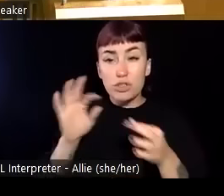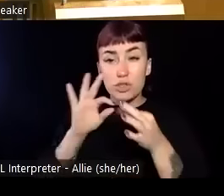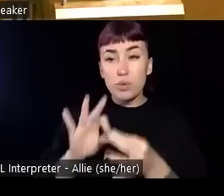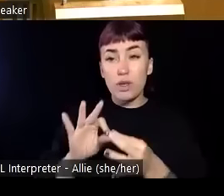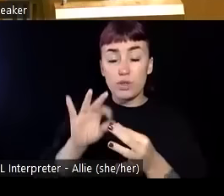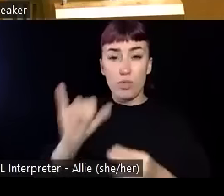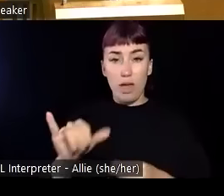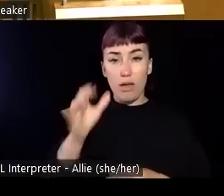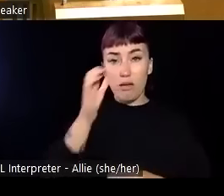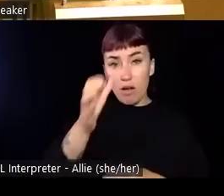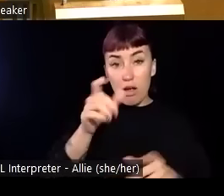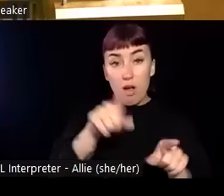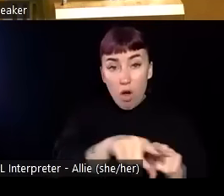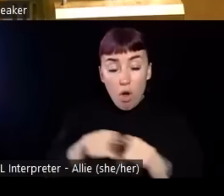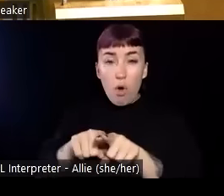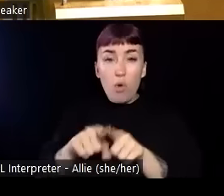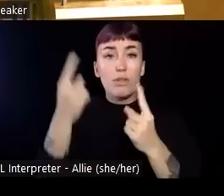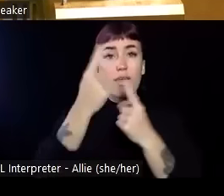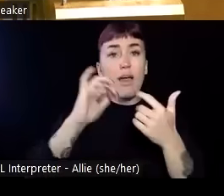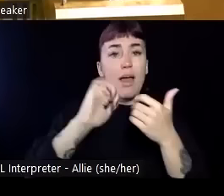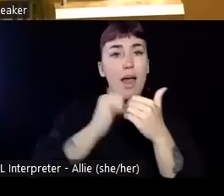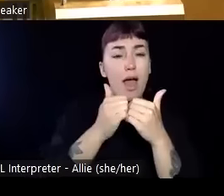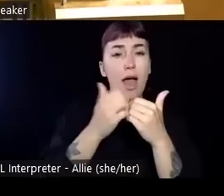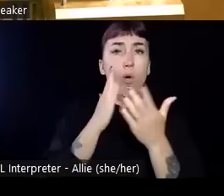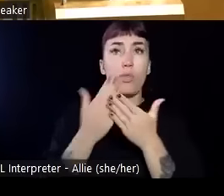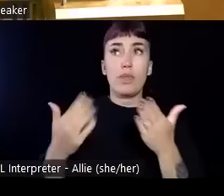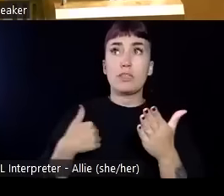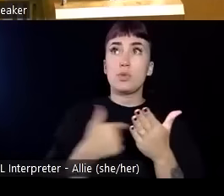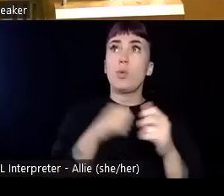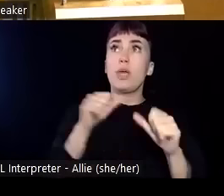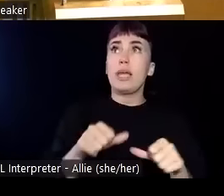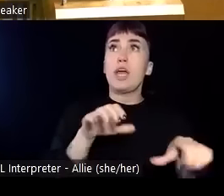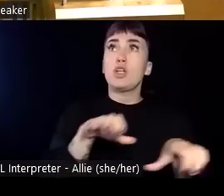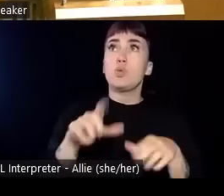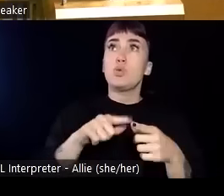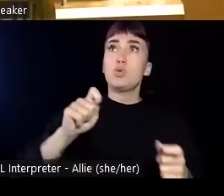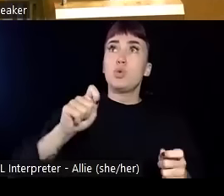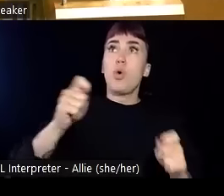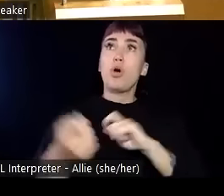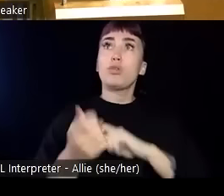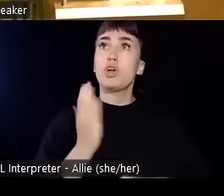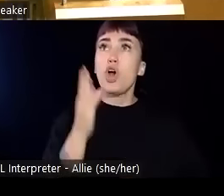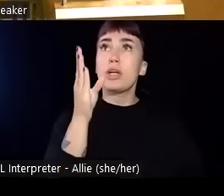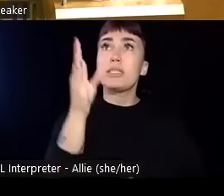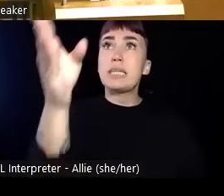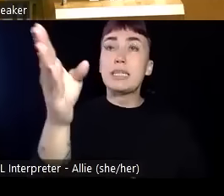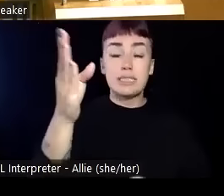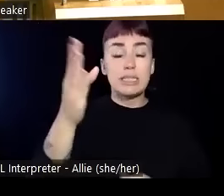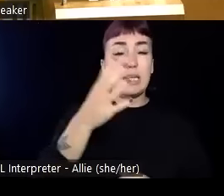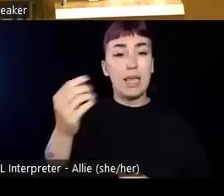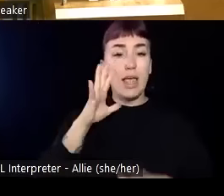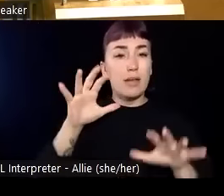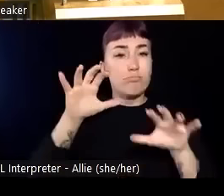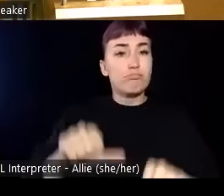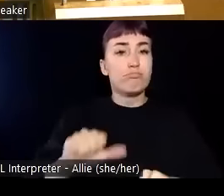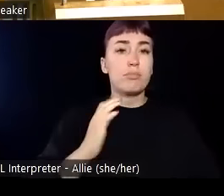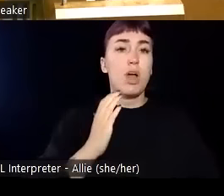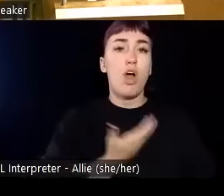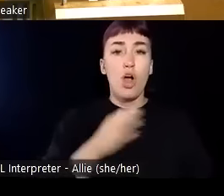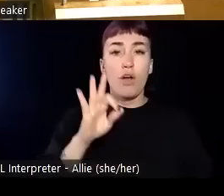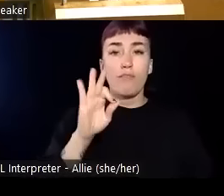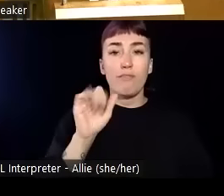as thinking about how it is that, what are the things that we can do to alter our destiny and take control of our fate. And with